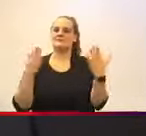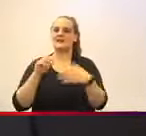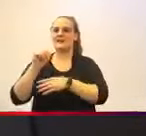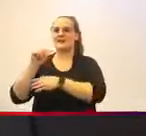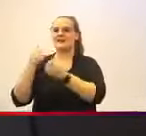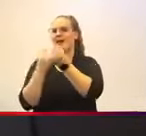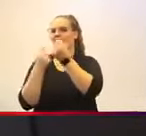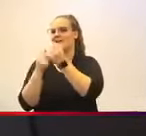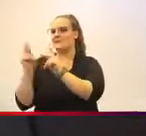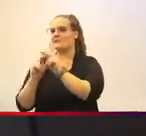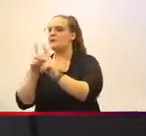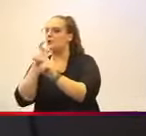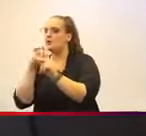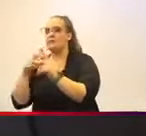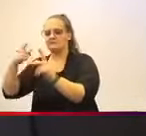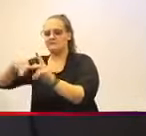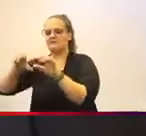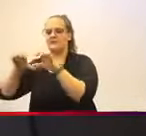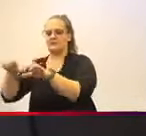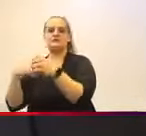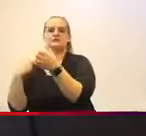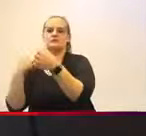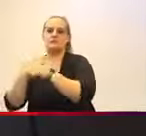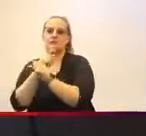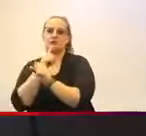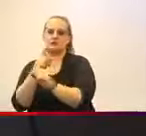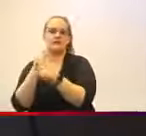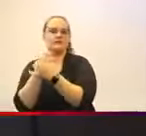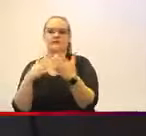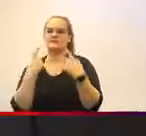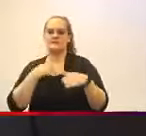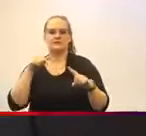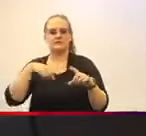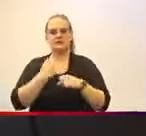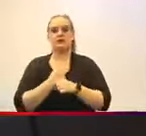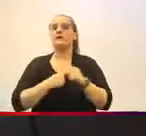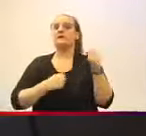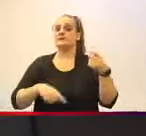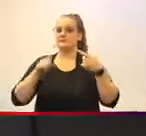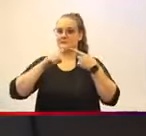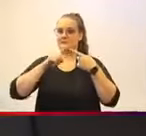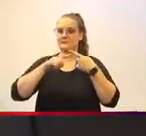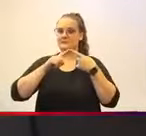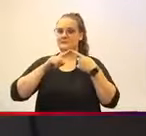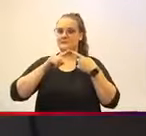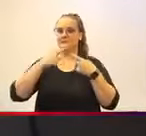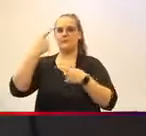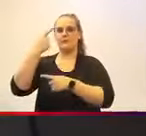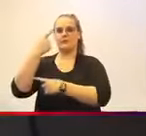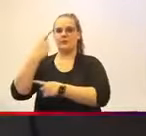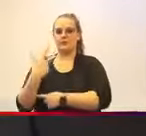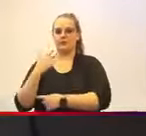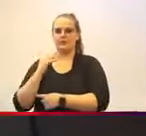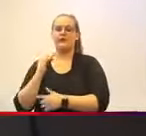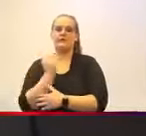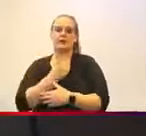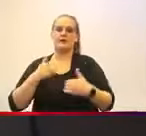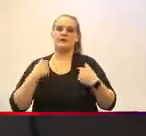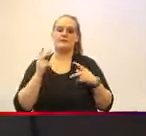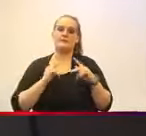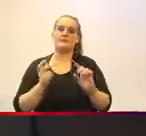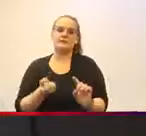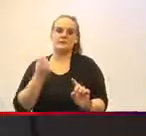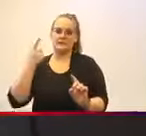youth rise this year. Number one, 1/3 of our youth are currently experiencing